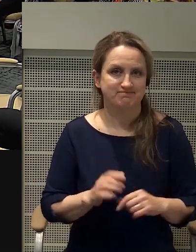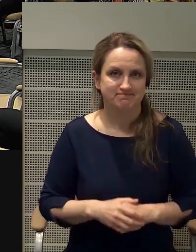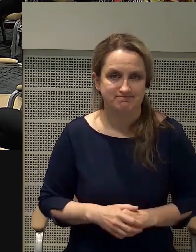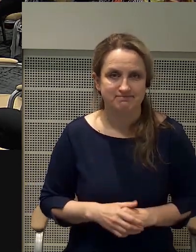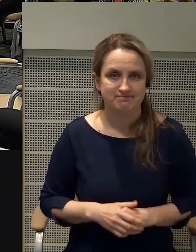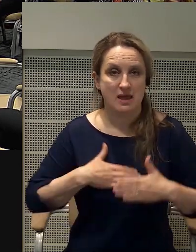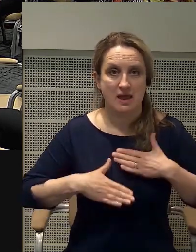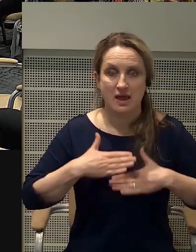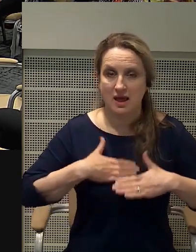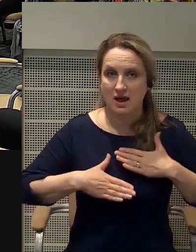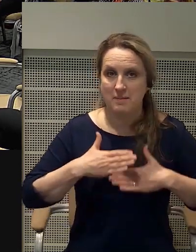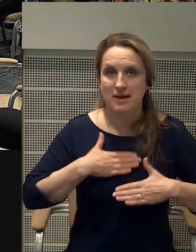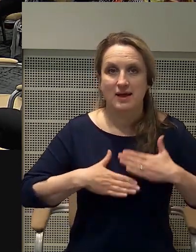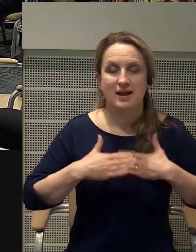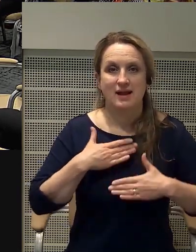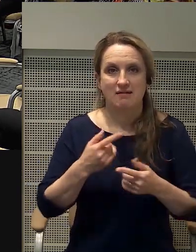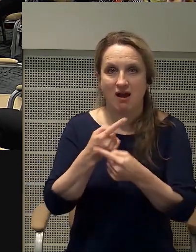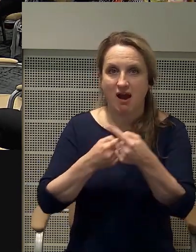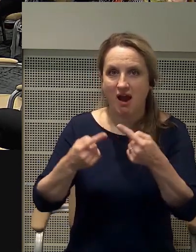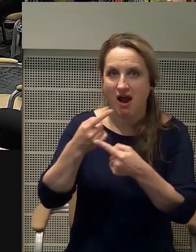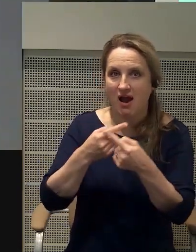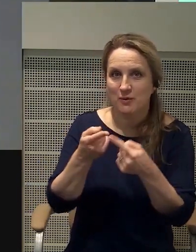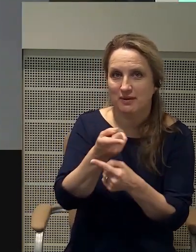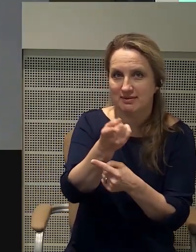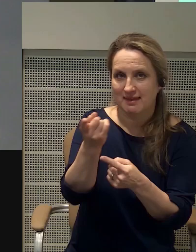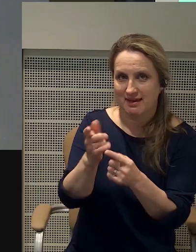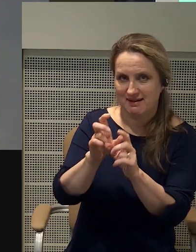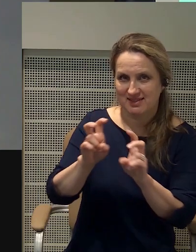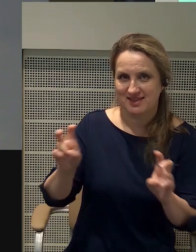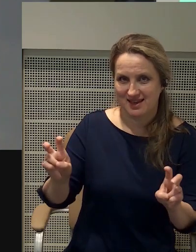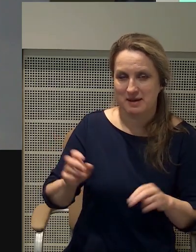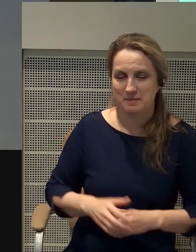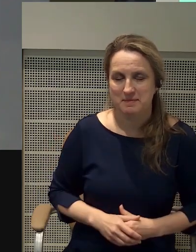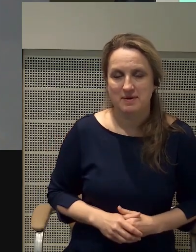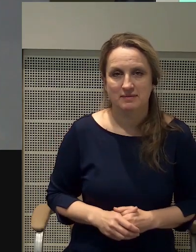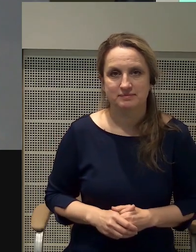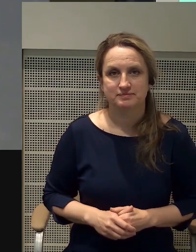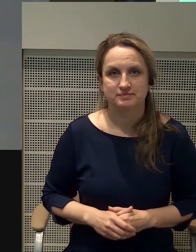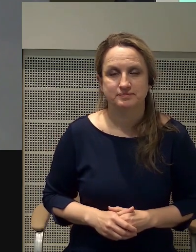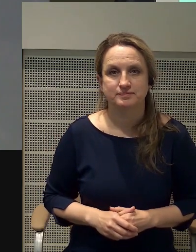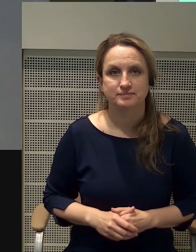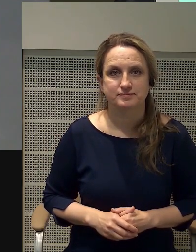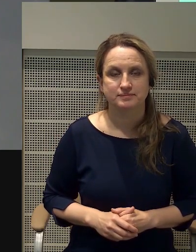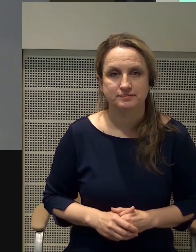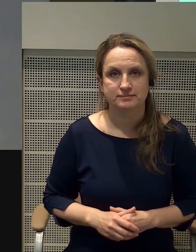there. I wanted to share that to what concerns congenital disorders of glycosylation,